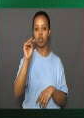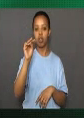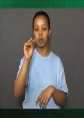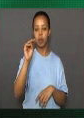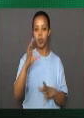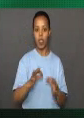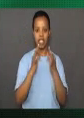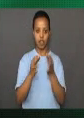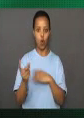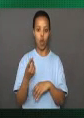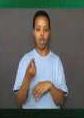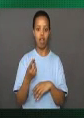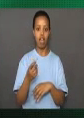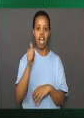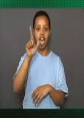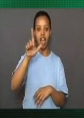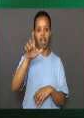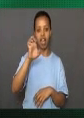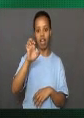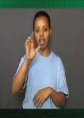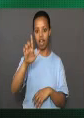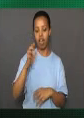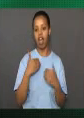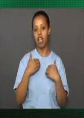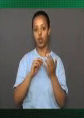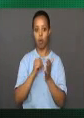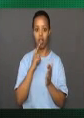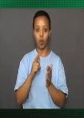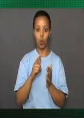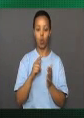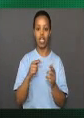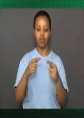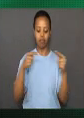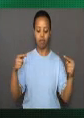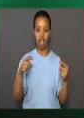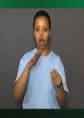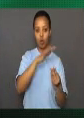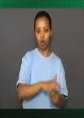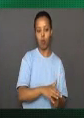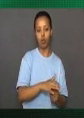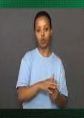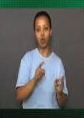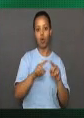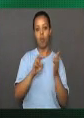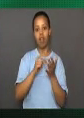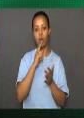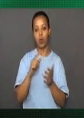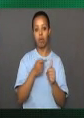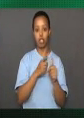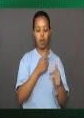recessive allele A, as opposed to a dominant allele, as in the first